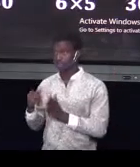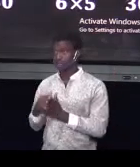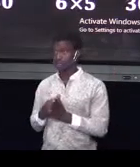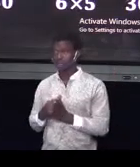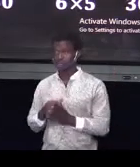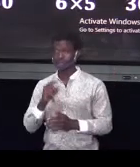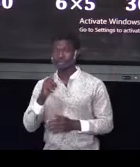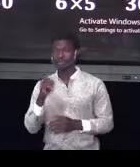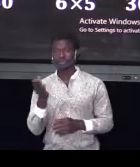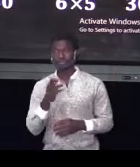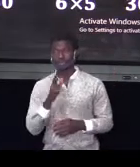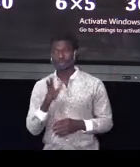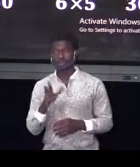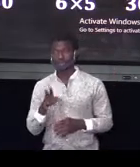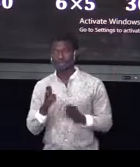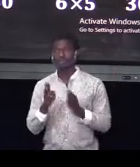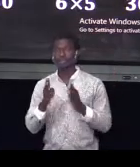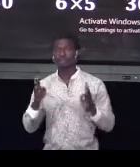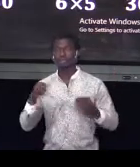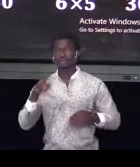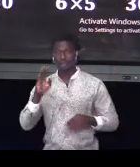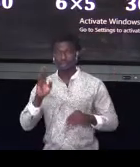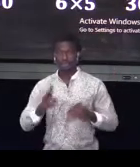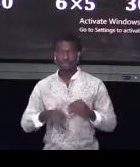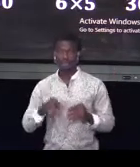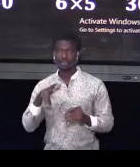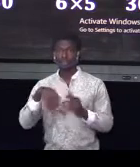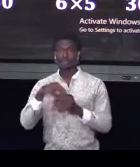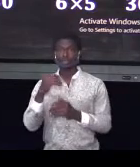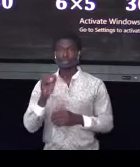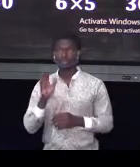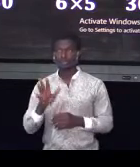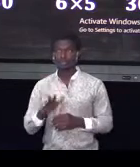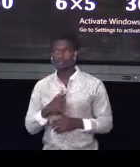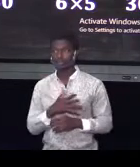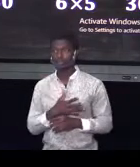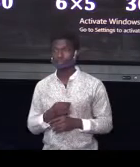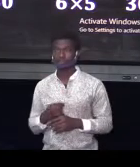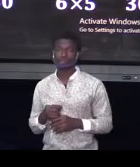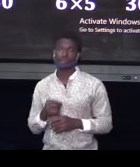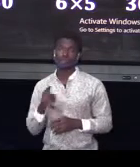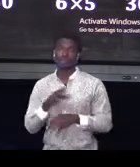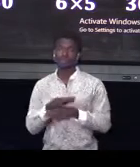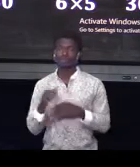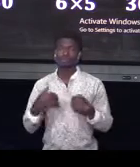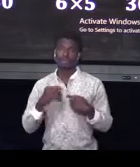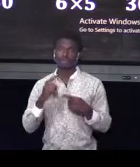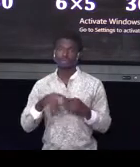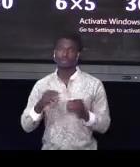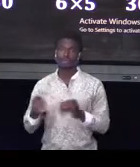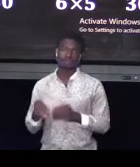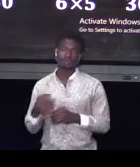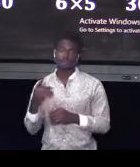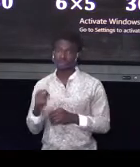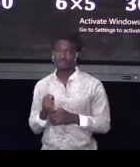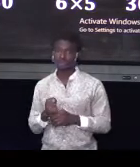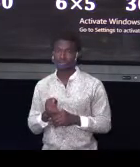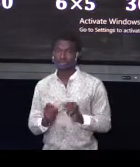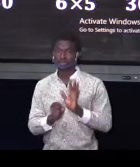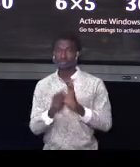rearrange, and you can see that 2 over 3 is bigger than 3 out of 5, and then that one is also bigger than. You don't have to put these signs, but you